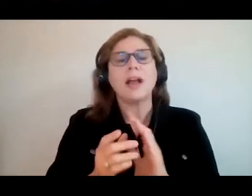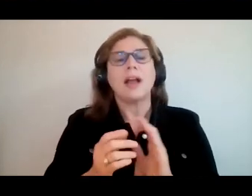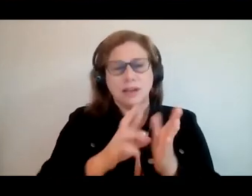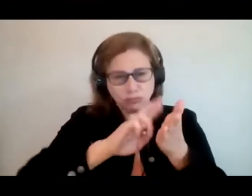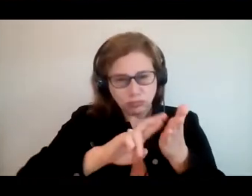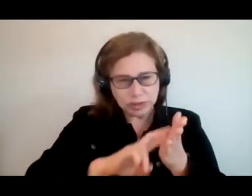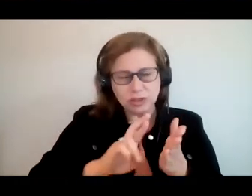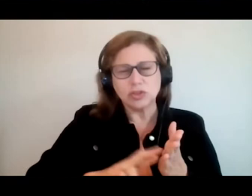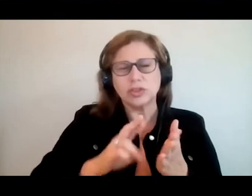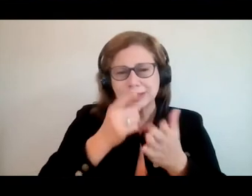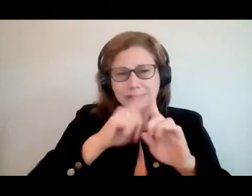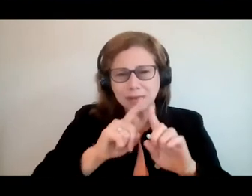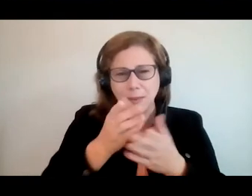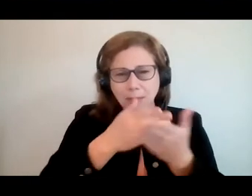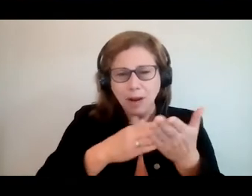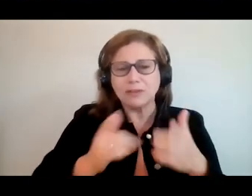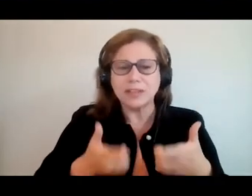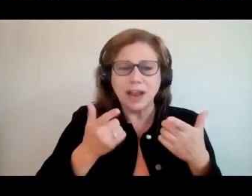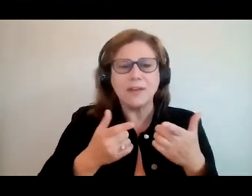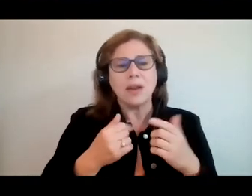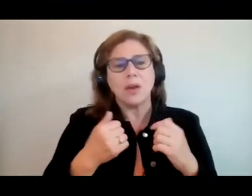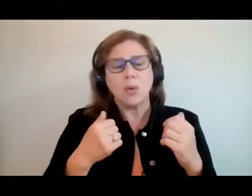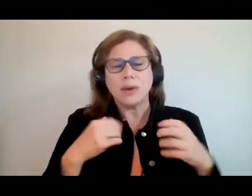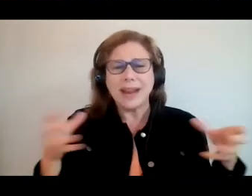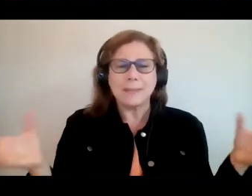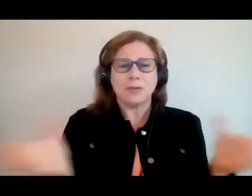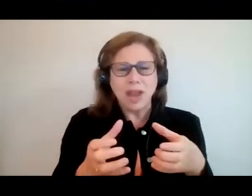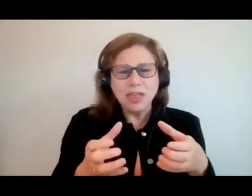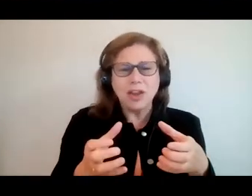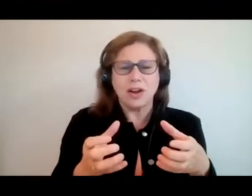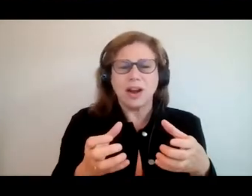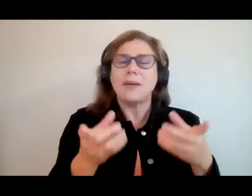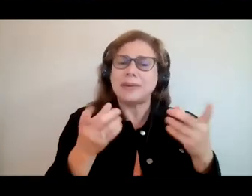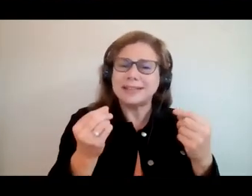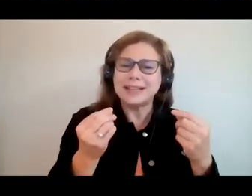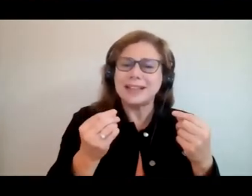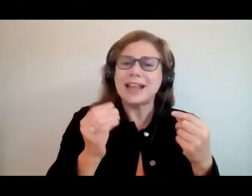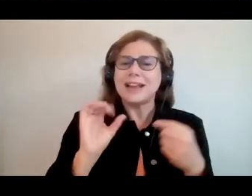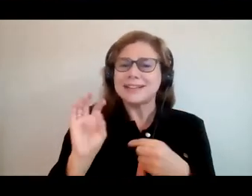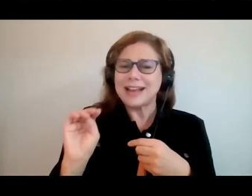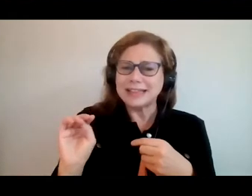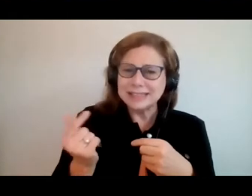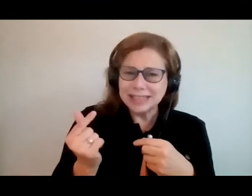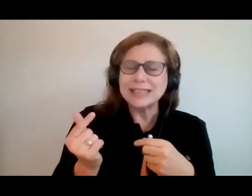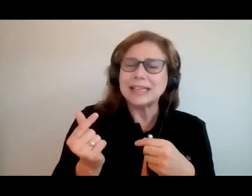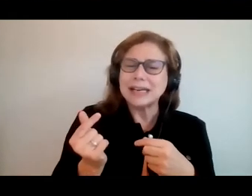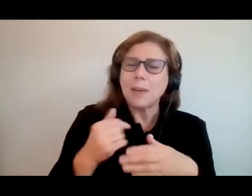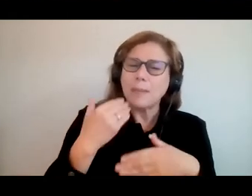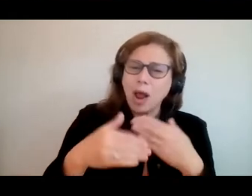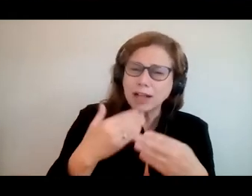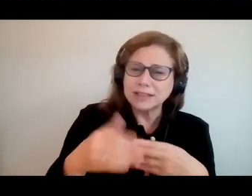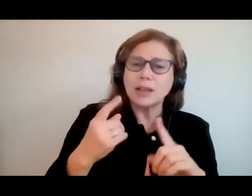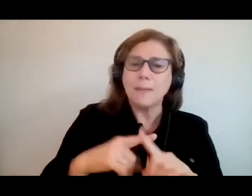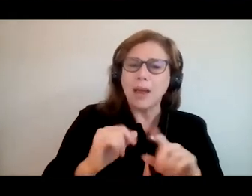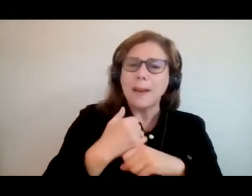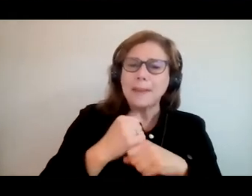when we all came together as a team and did the casting process, we did it in a very traditional way, but made it very clear that it was a documentary that we were making, and that the